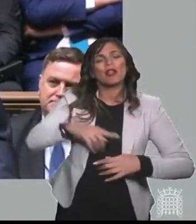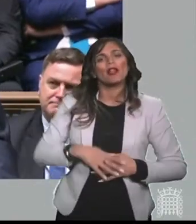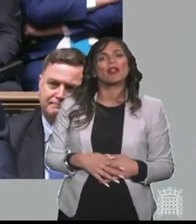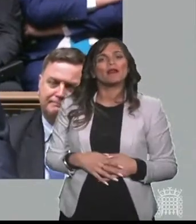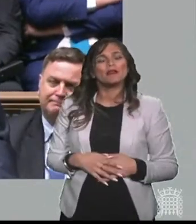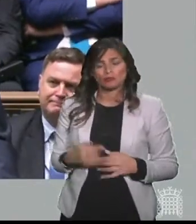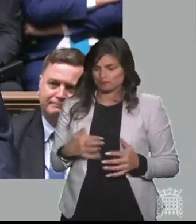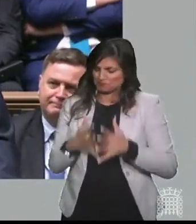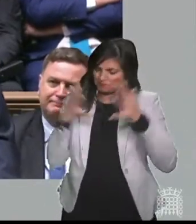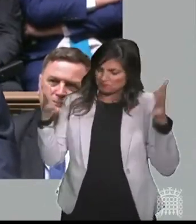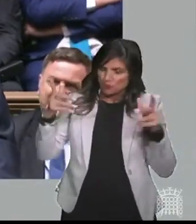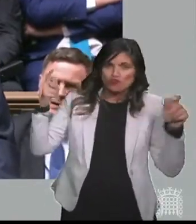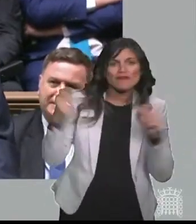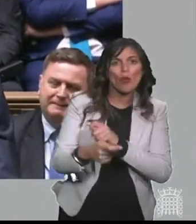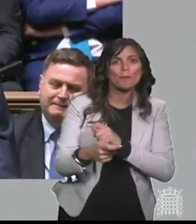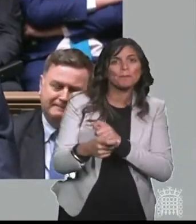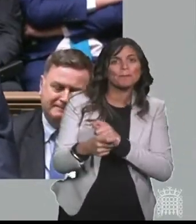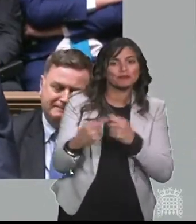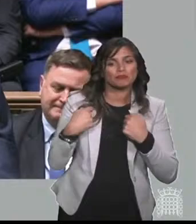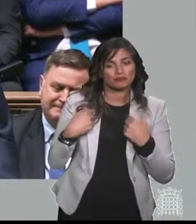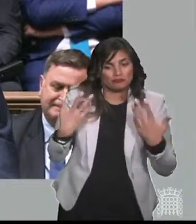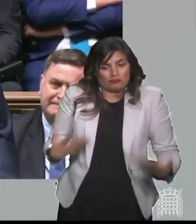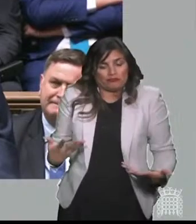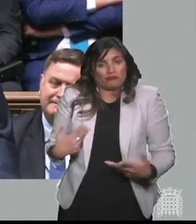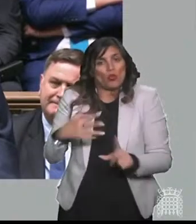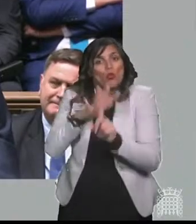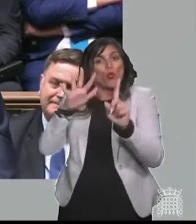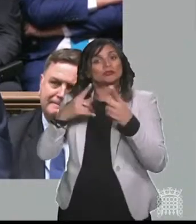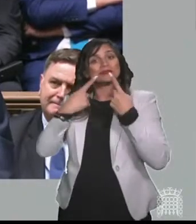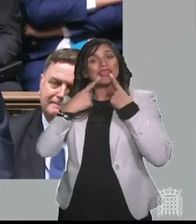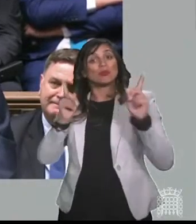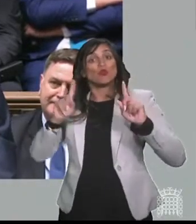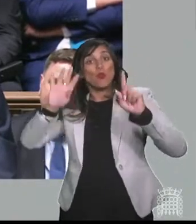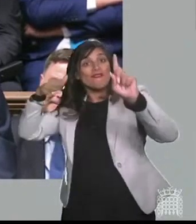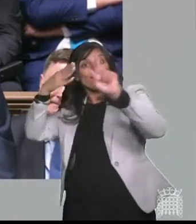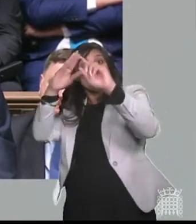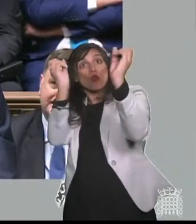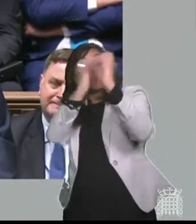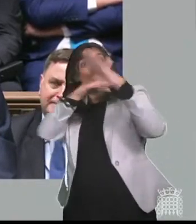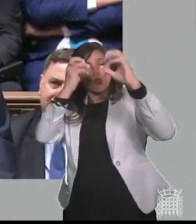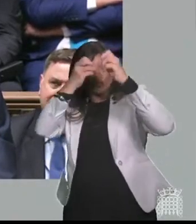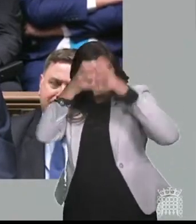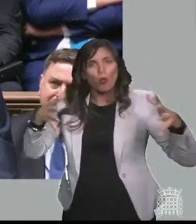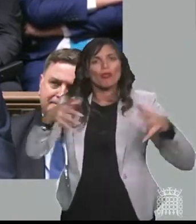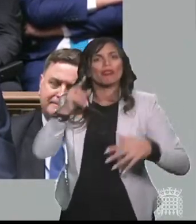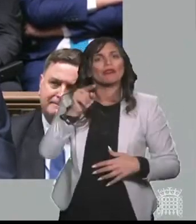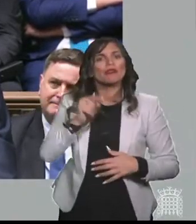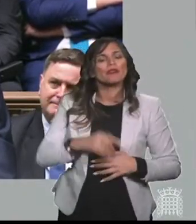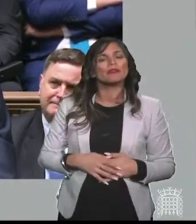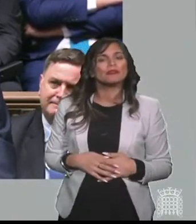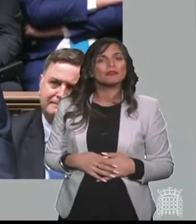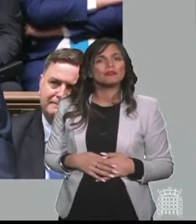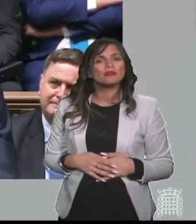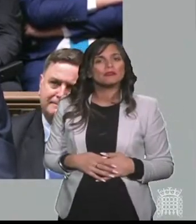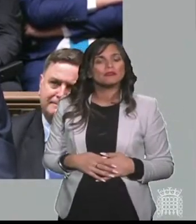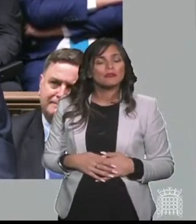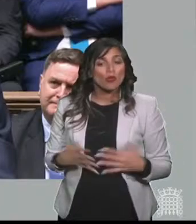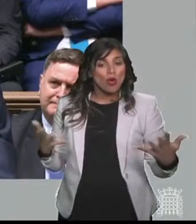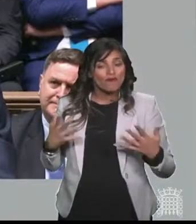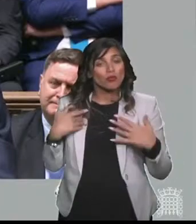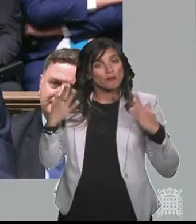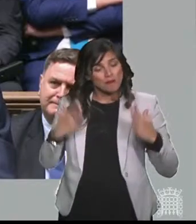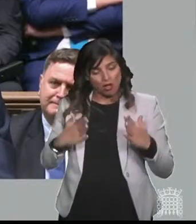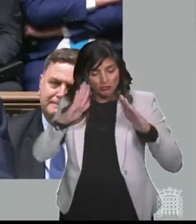autumn statement for growth. Now, Mr. Speaker, if we're to incentivise work, we must also tackle low